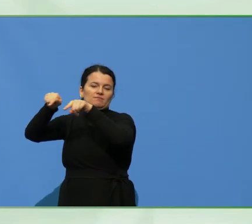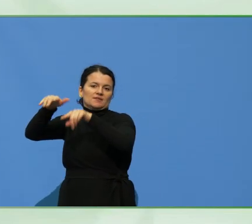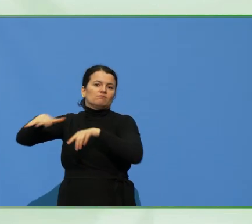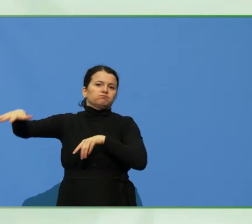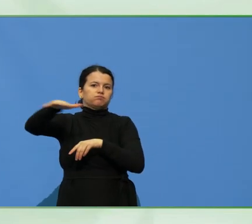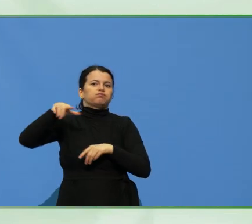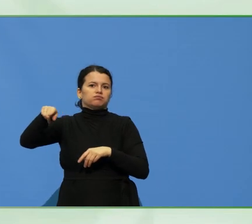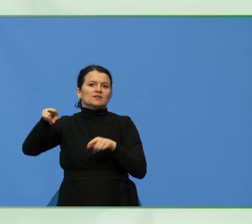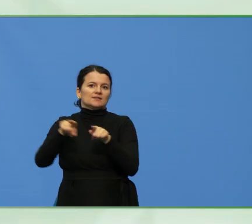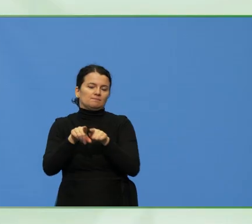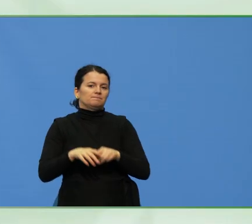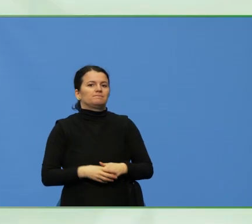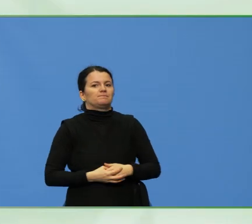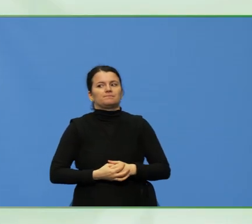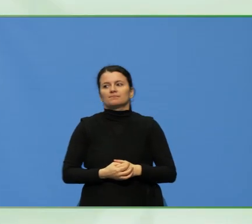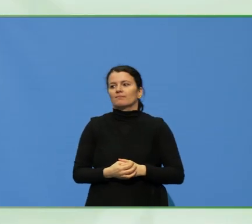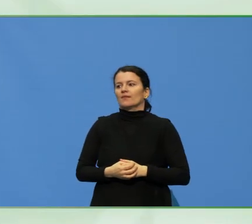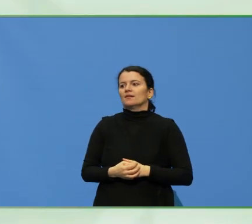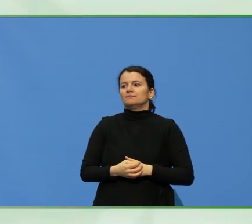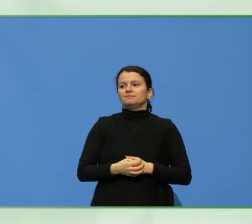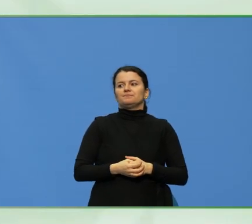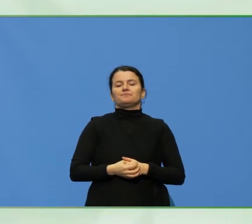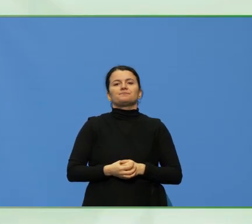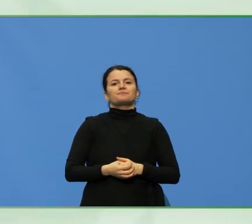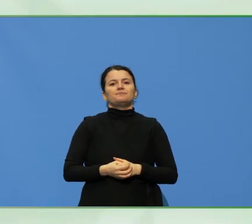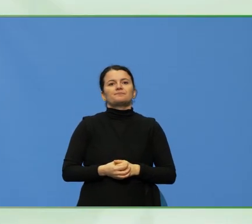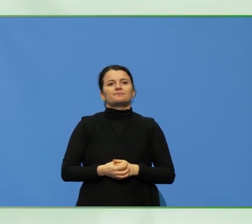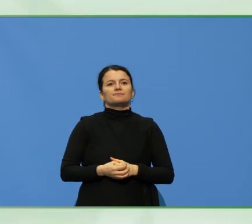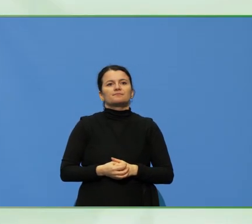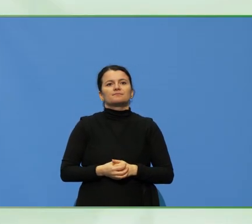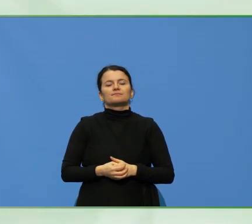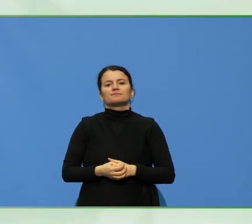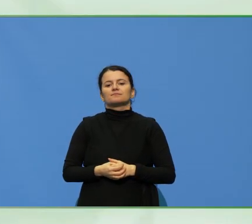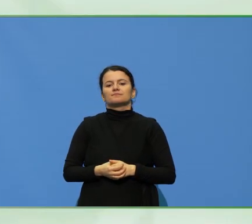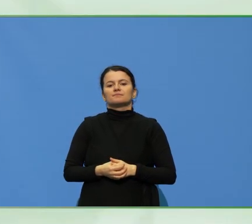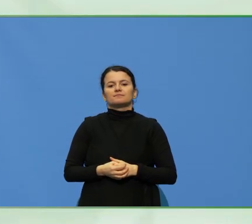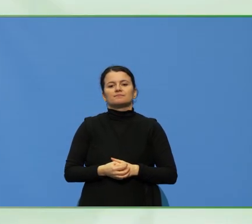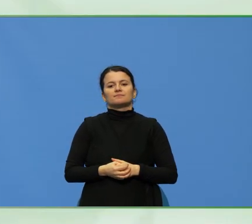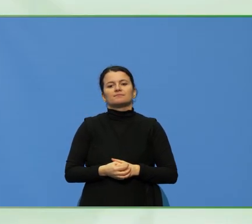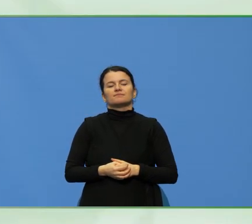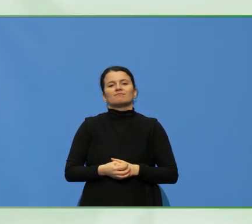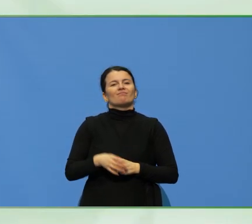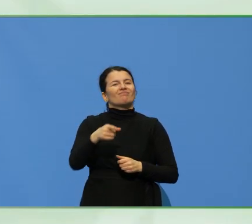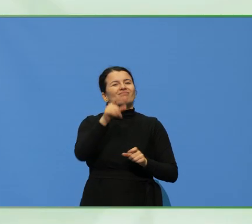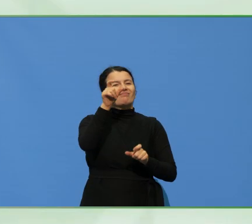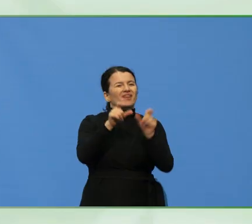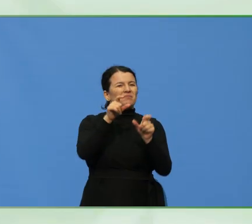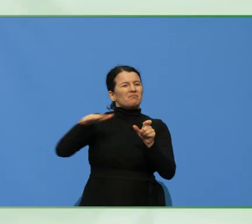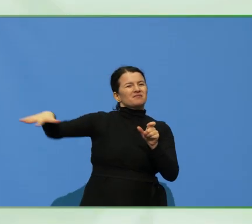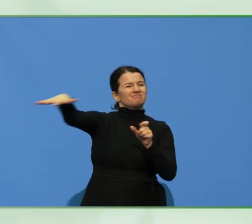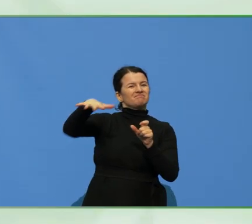We need to change assumptions in as many ways and as often as we can. And if we can create